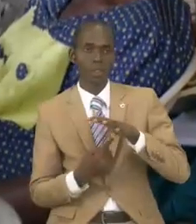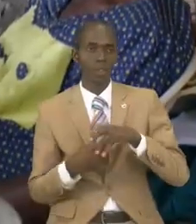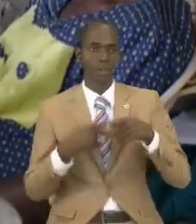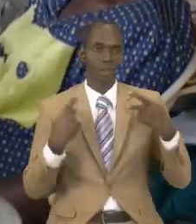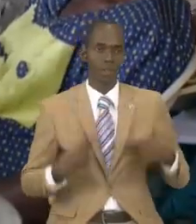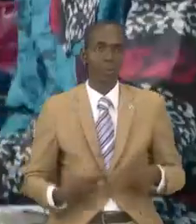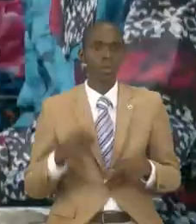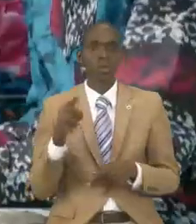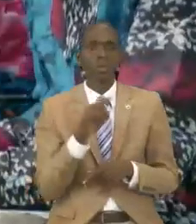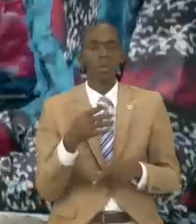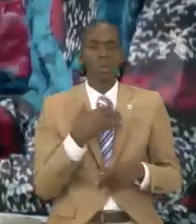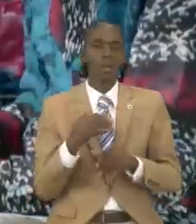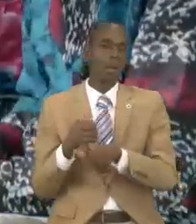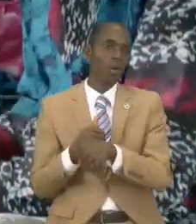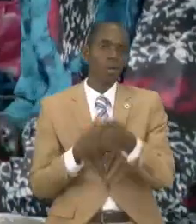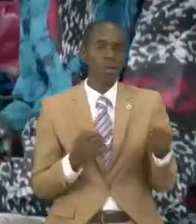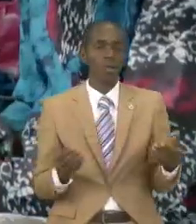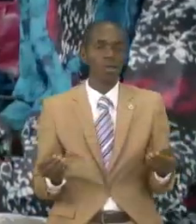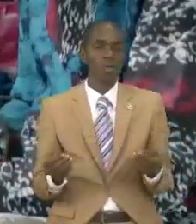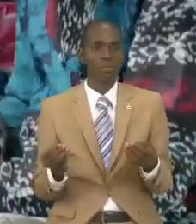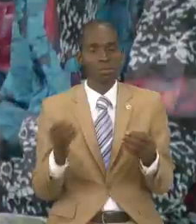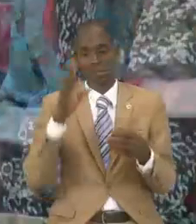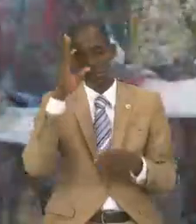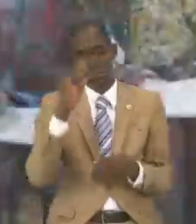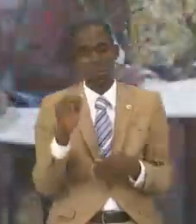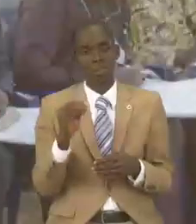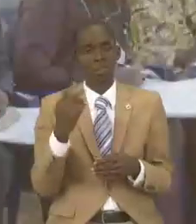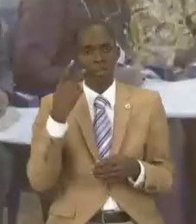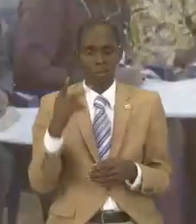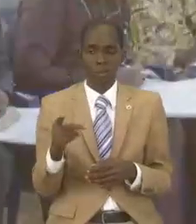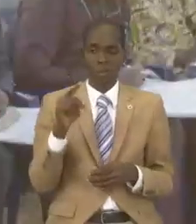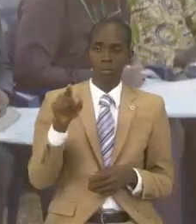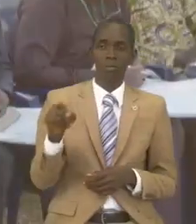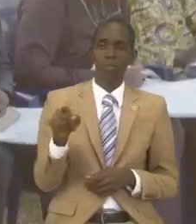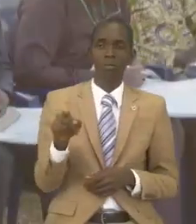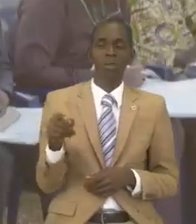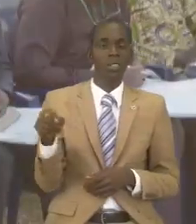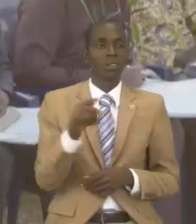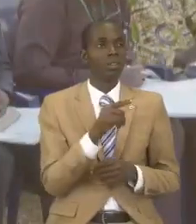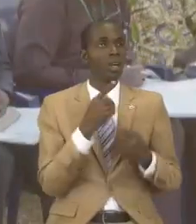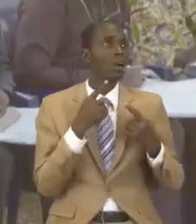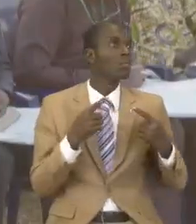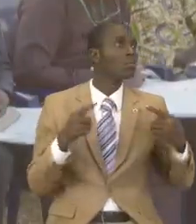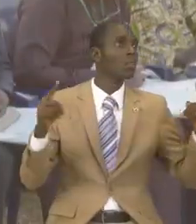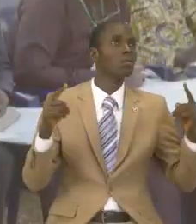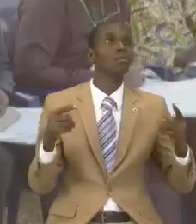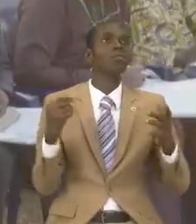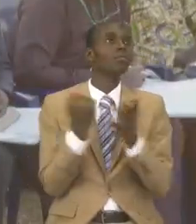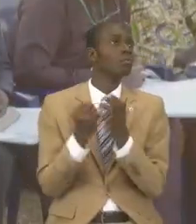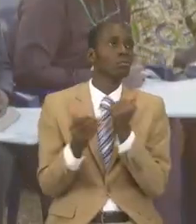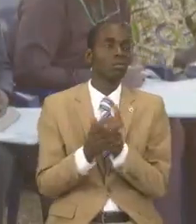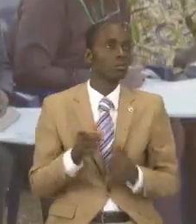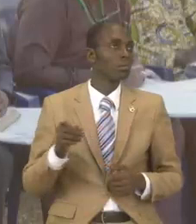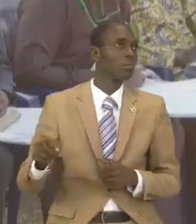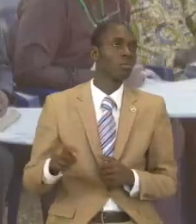saw him, they cried out, saying, crucify him, crucify